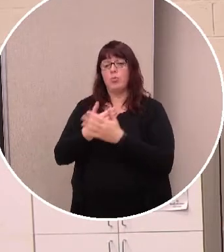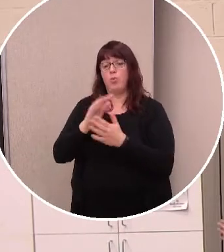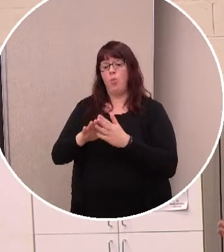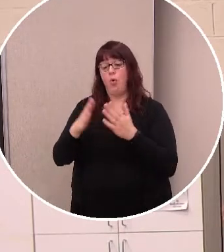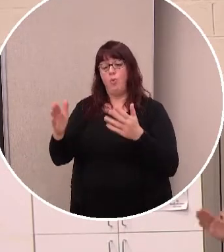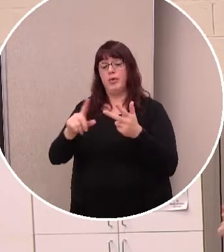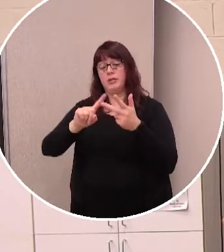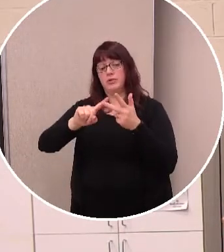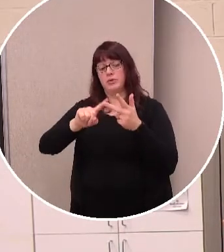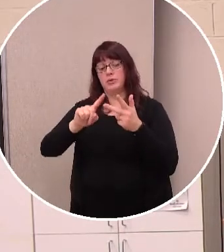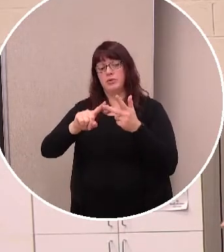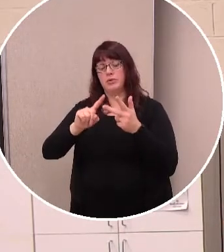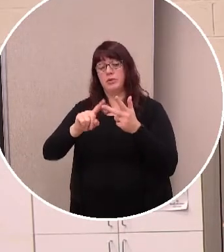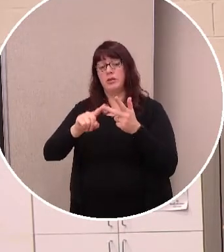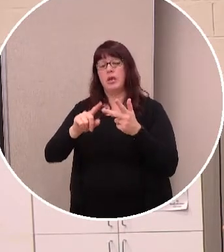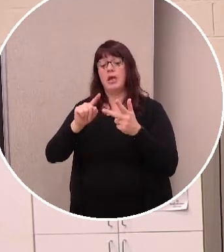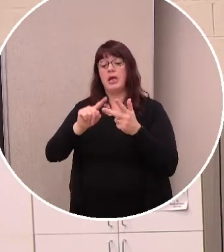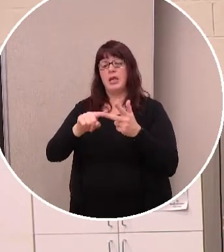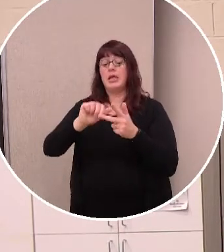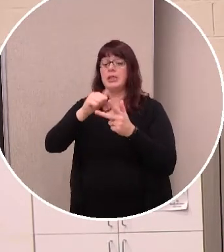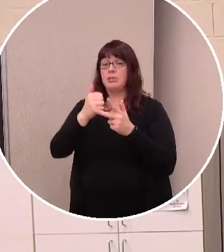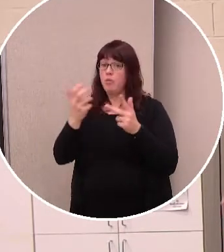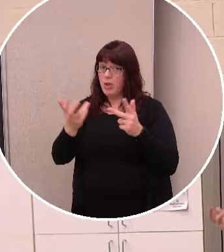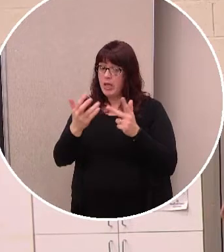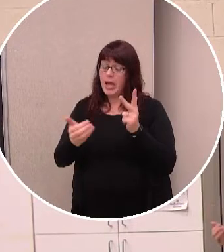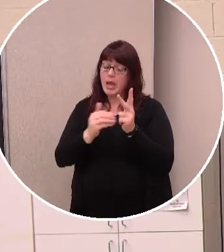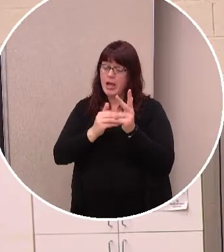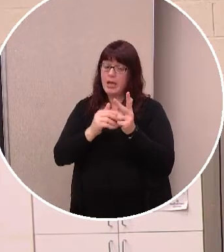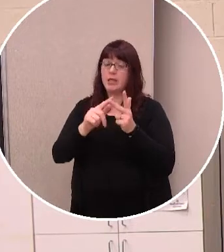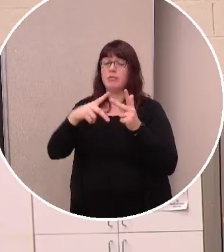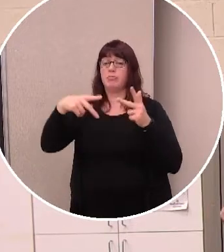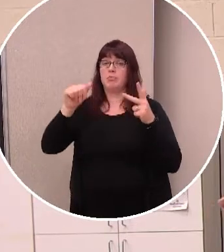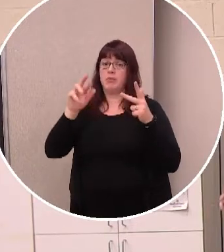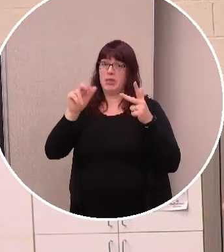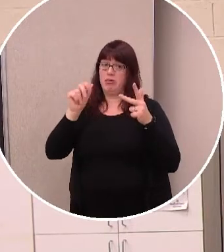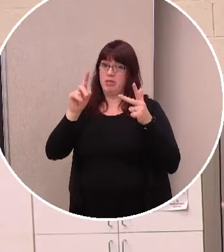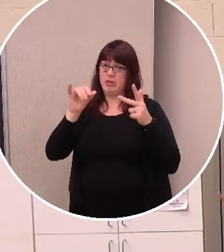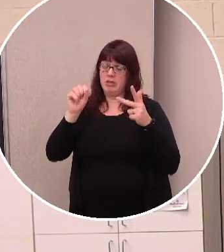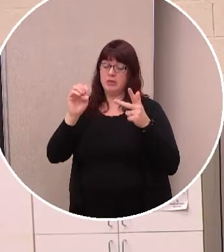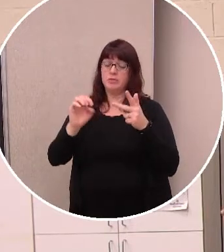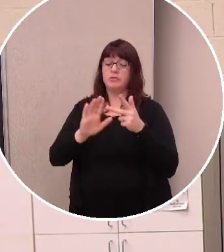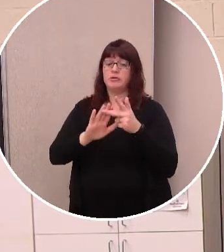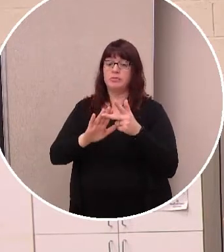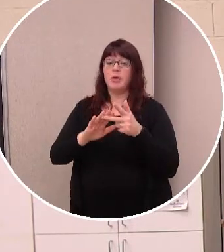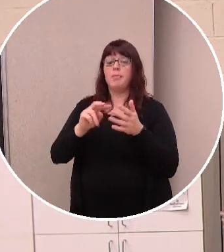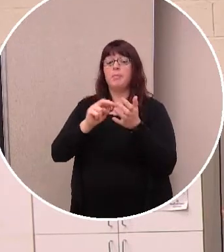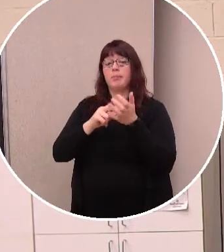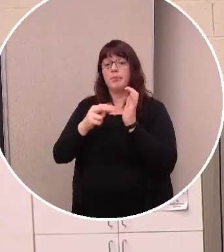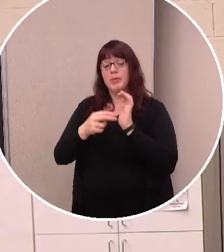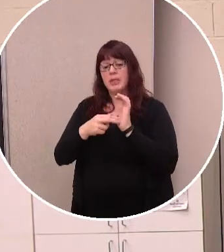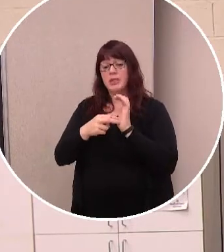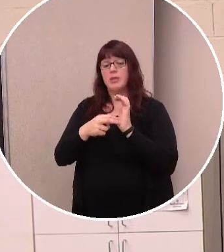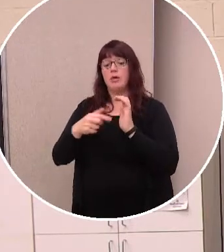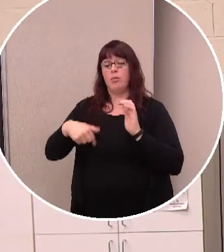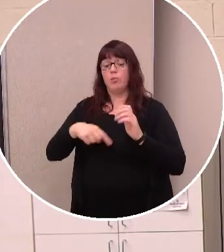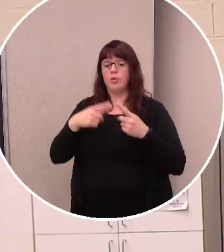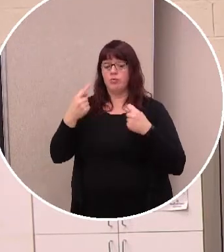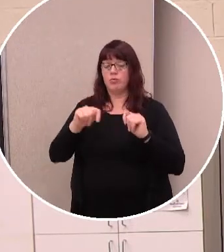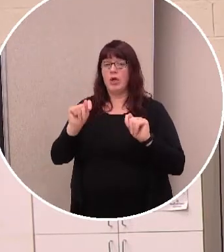intermediate school to be located in Paradise. Be it therefore be resolved